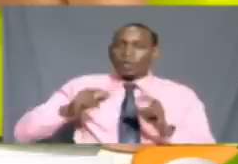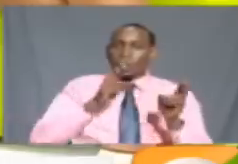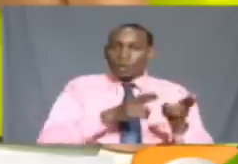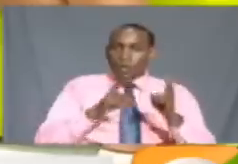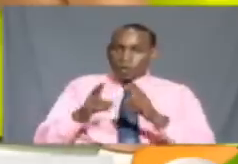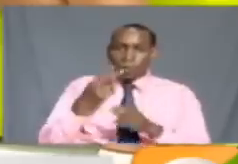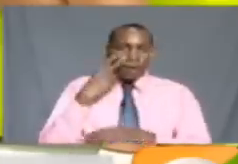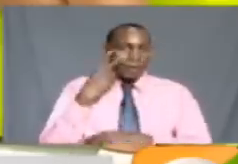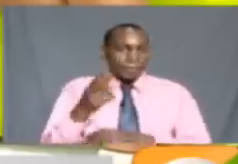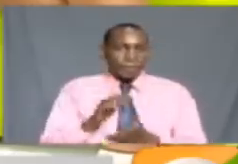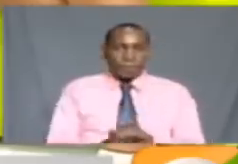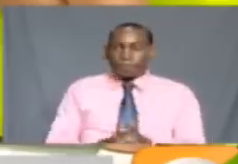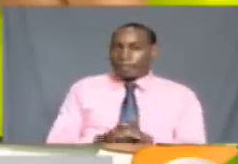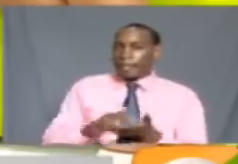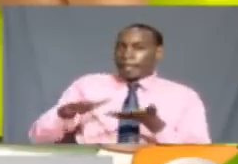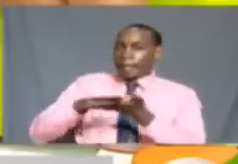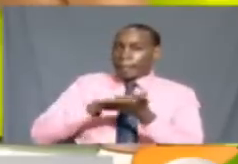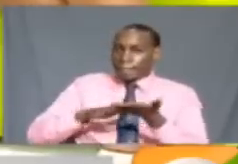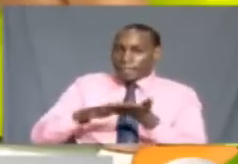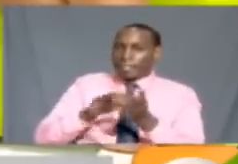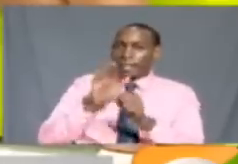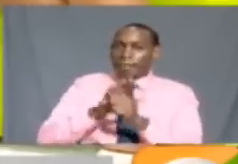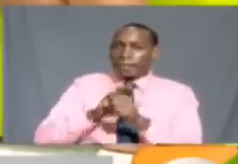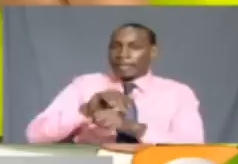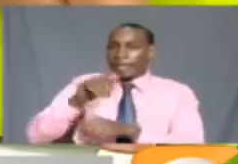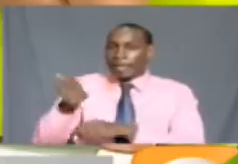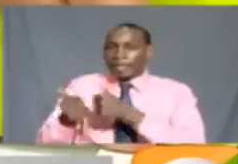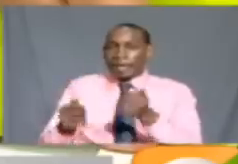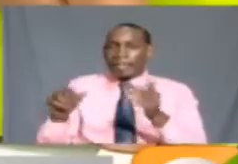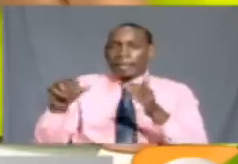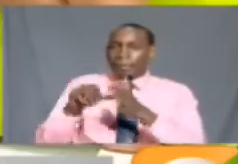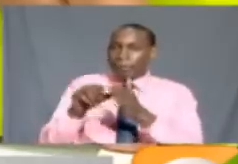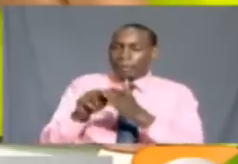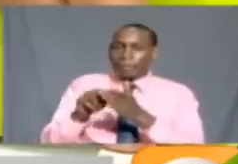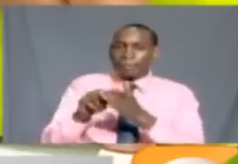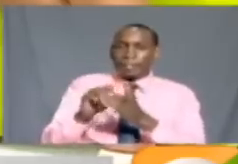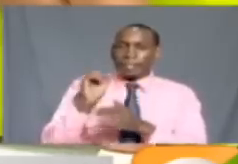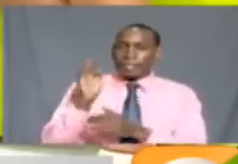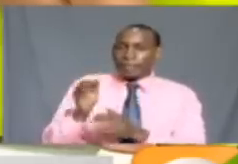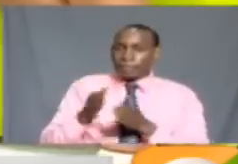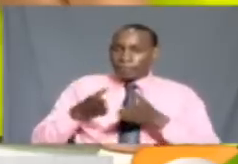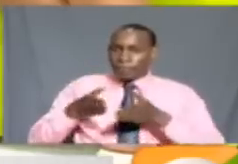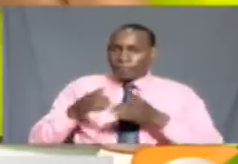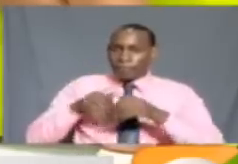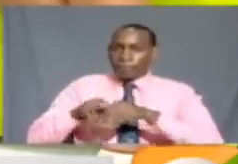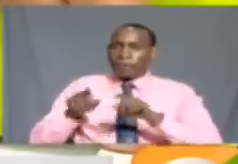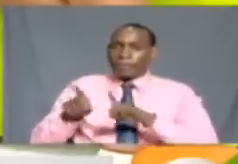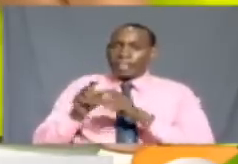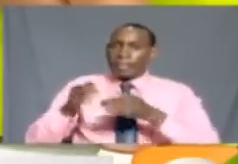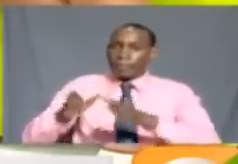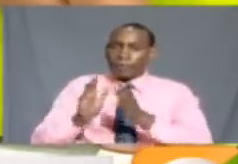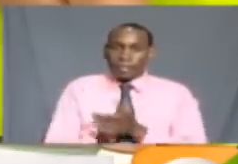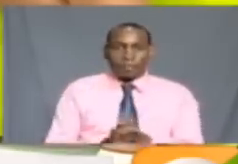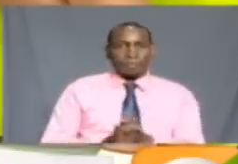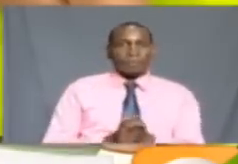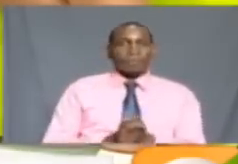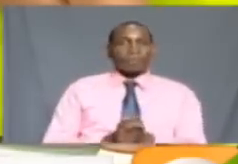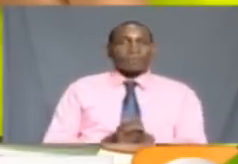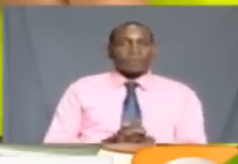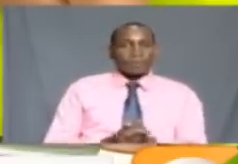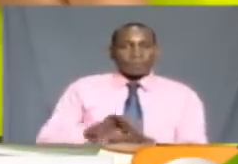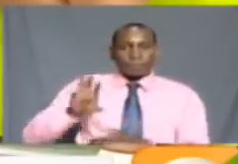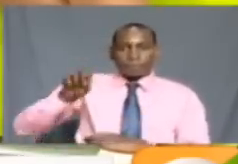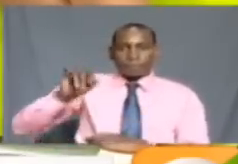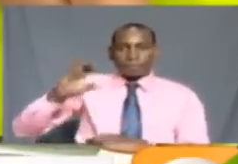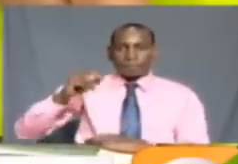So basically, it's opening up a Pandora's box of other issues if we go that route. Yes. You know, Michael, you've also